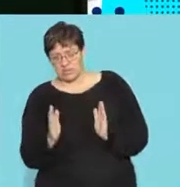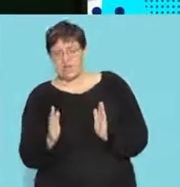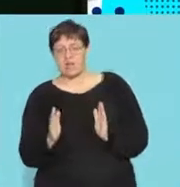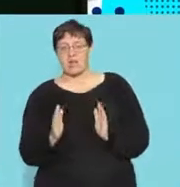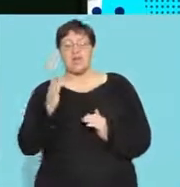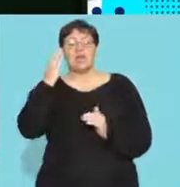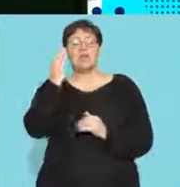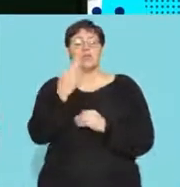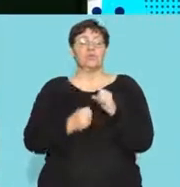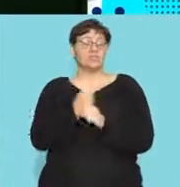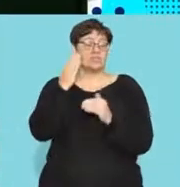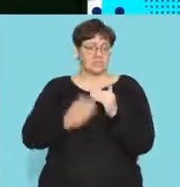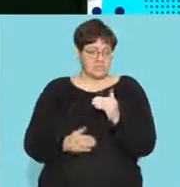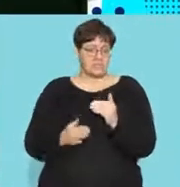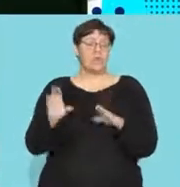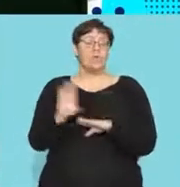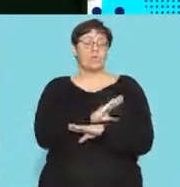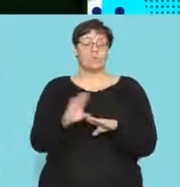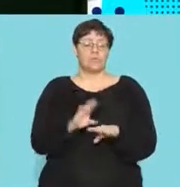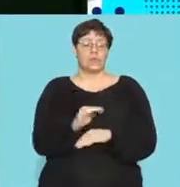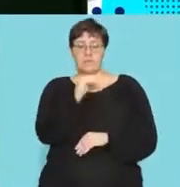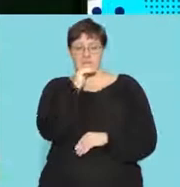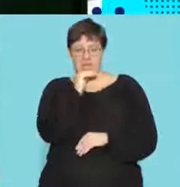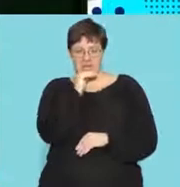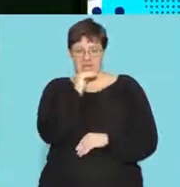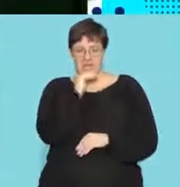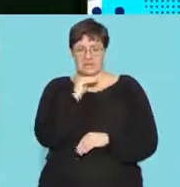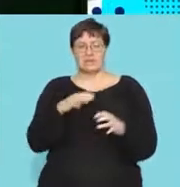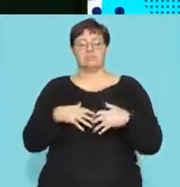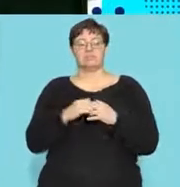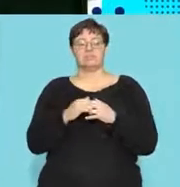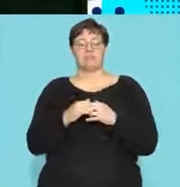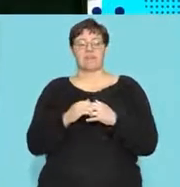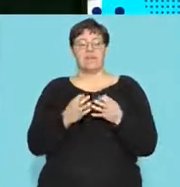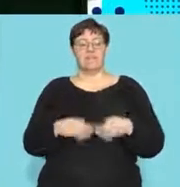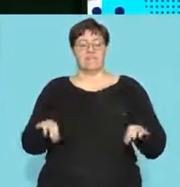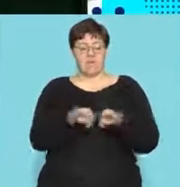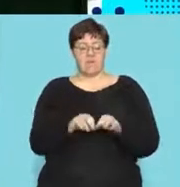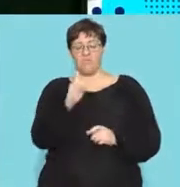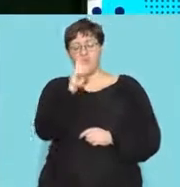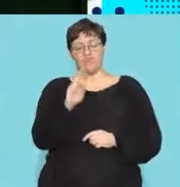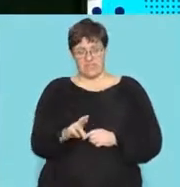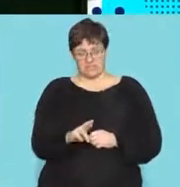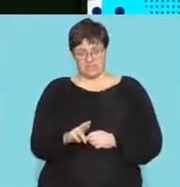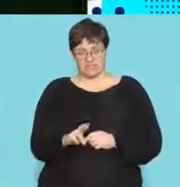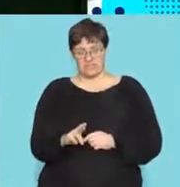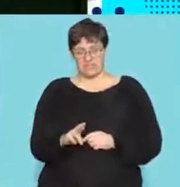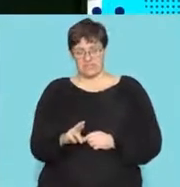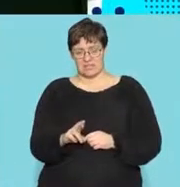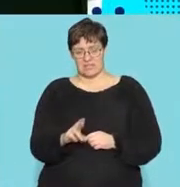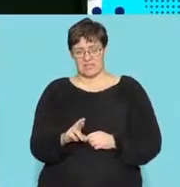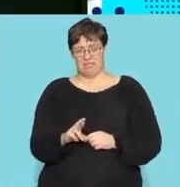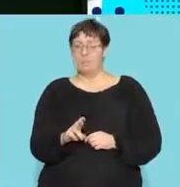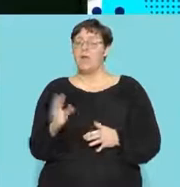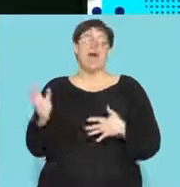3 years, the computer will now be reaching its carrying value of the 1 Rand. And you must remember, we've dealt